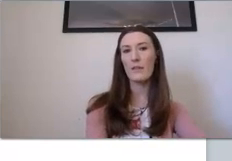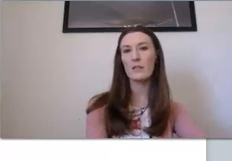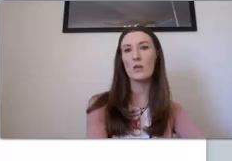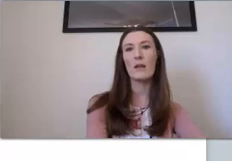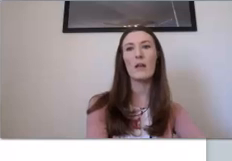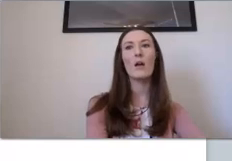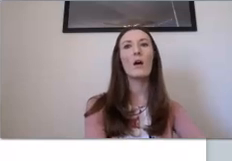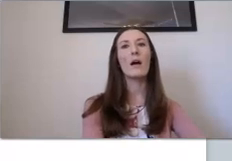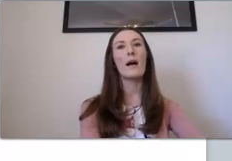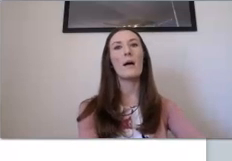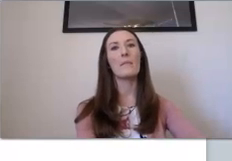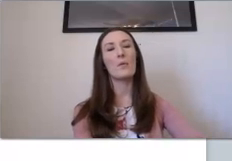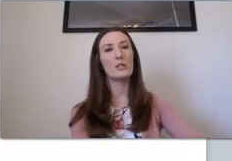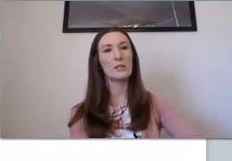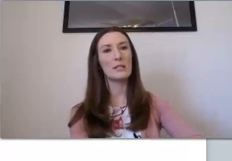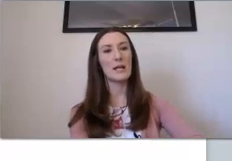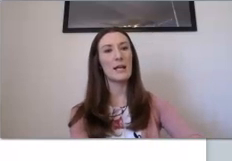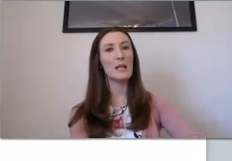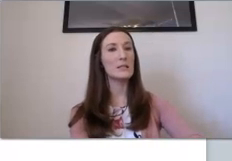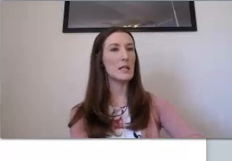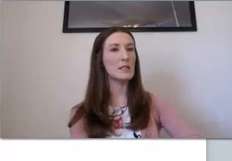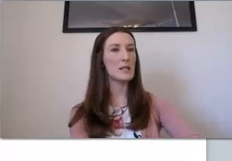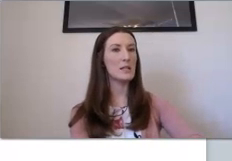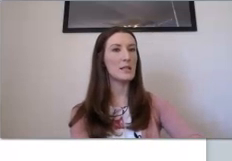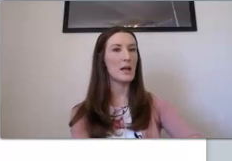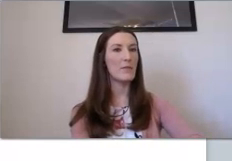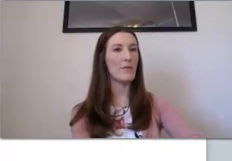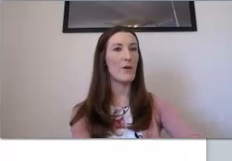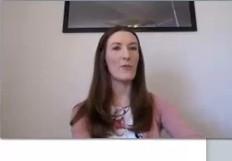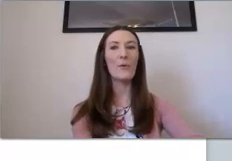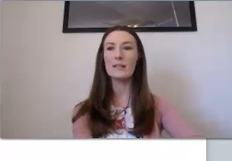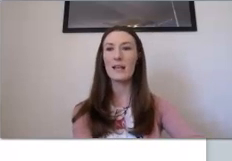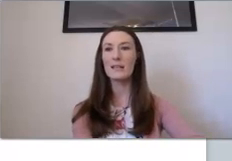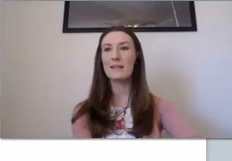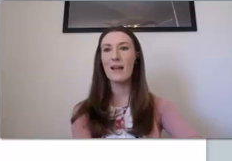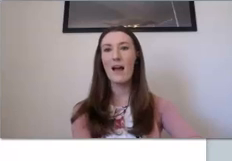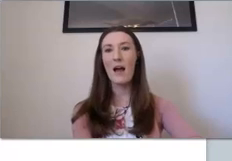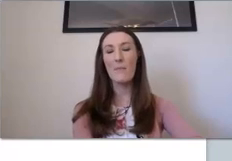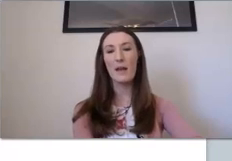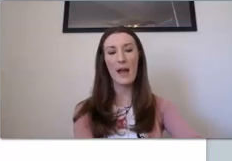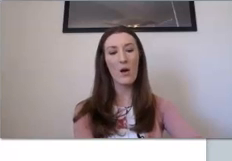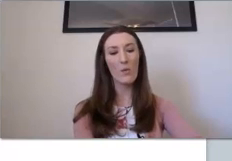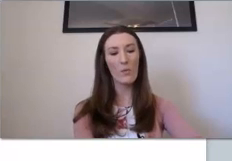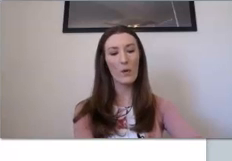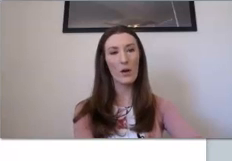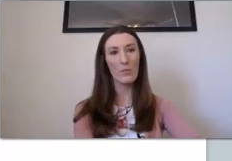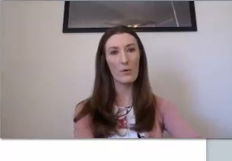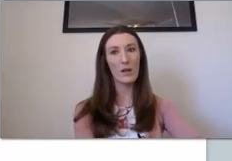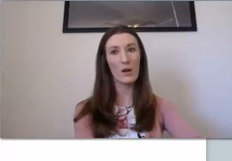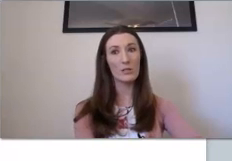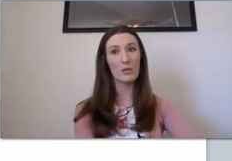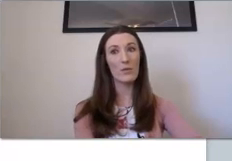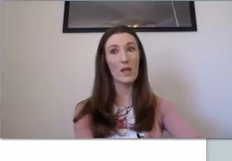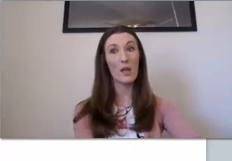of this unit. We just did incidences that involve horses. Now we are